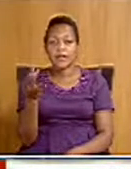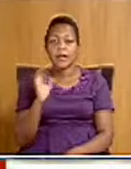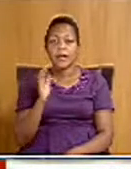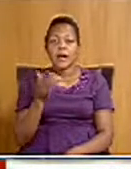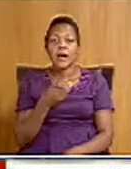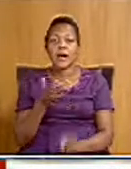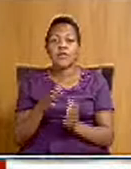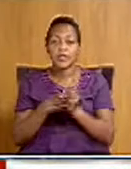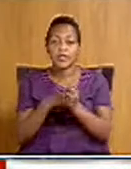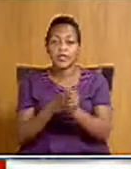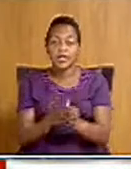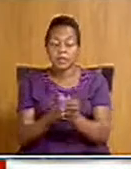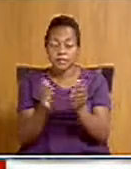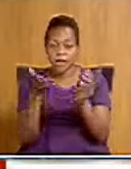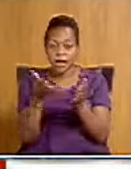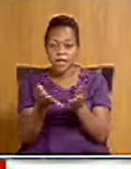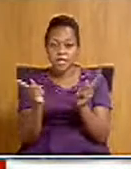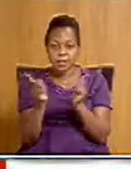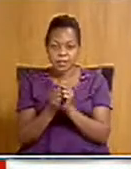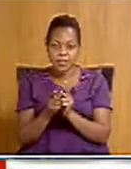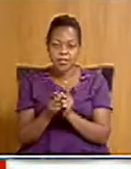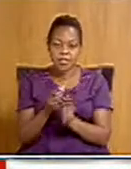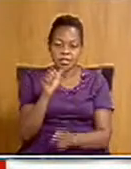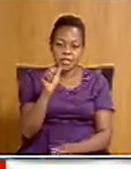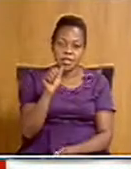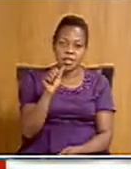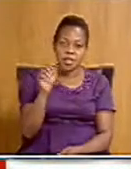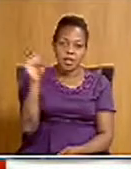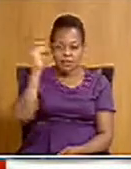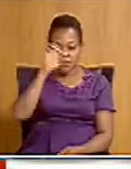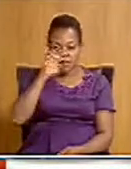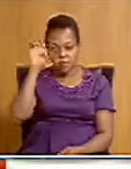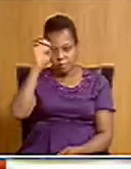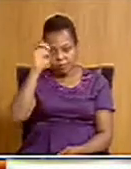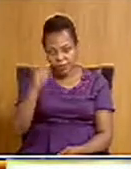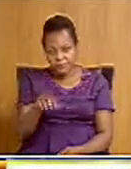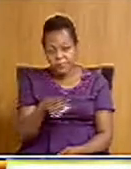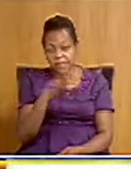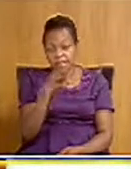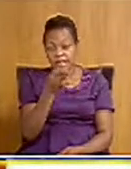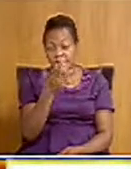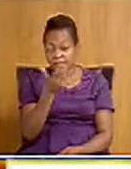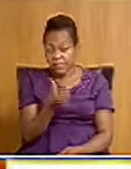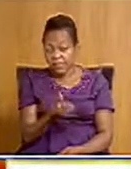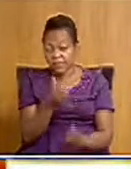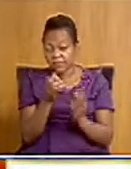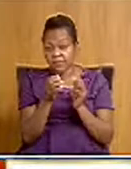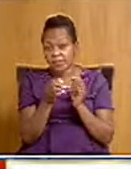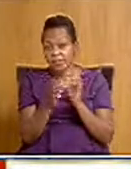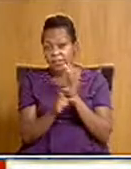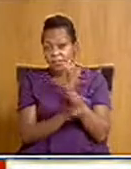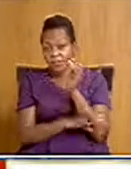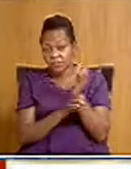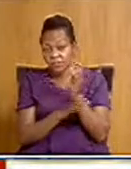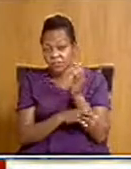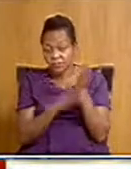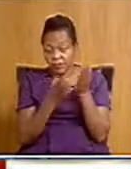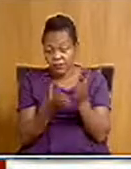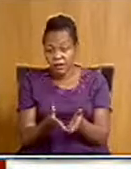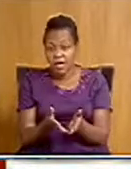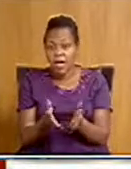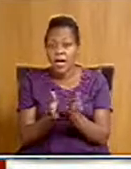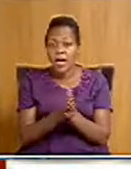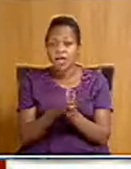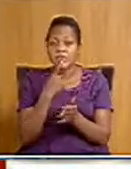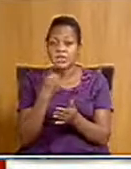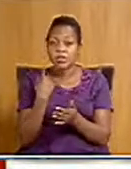1963, our leaders met in Addis Ababa. Only 36 of them that time, and declared